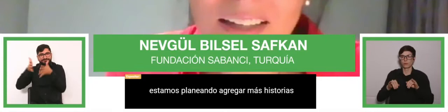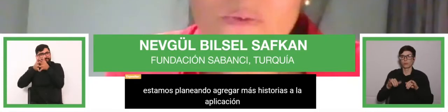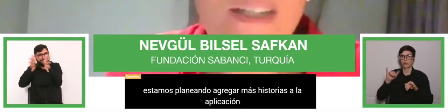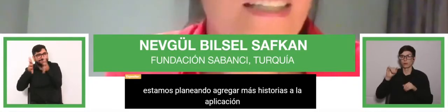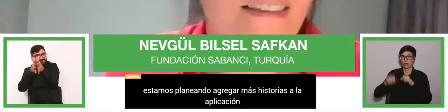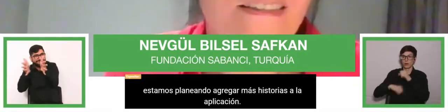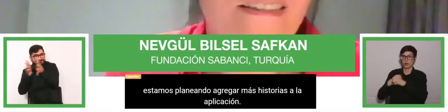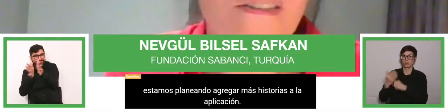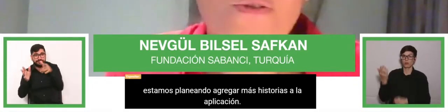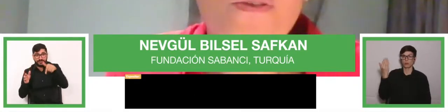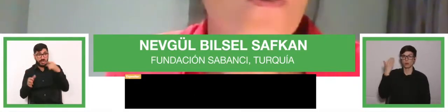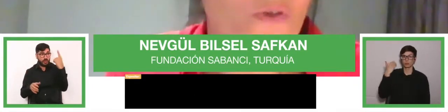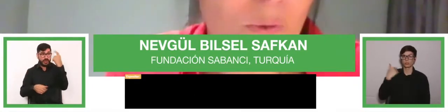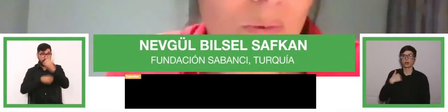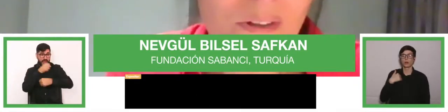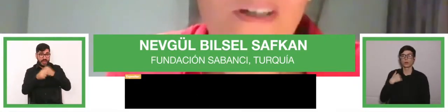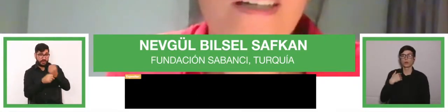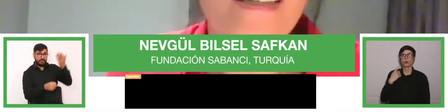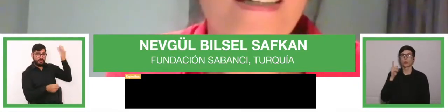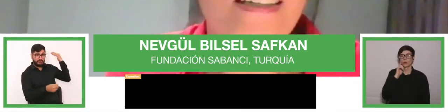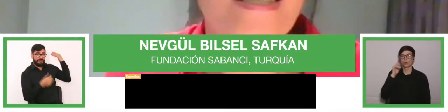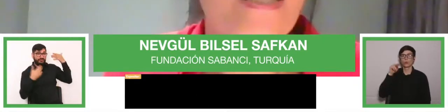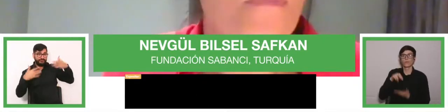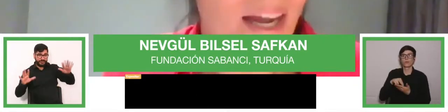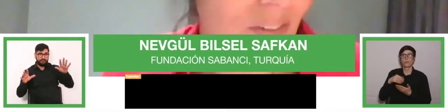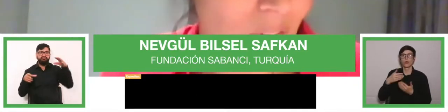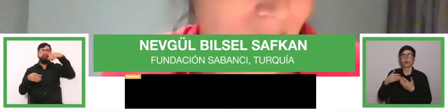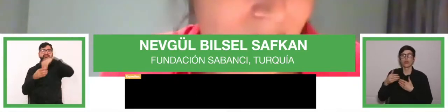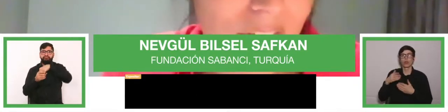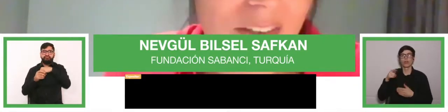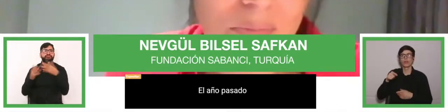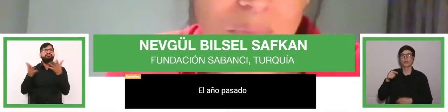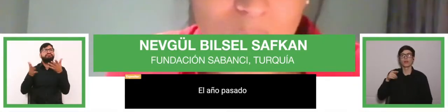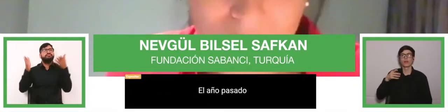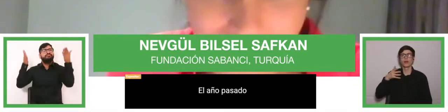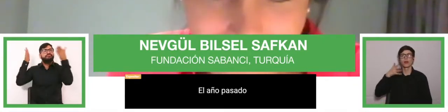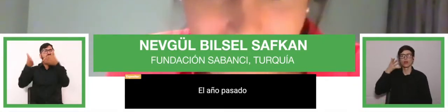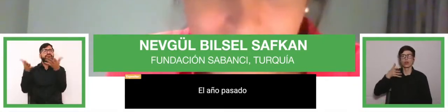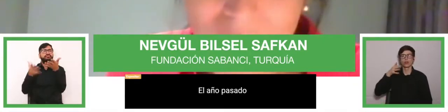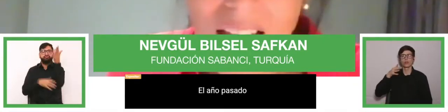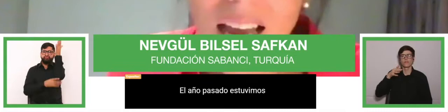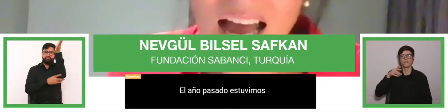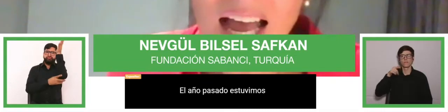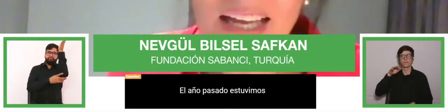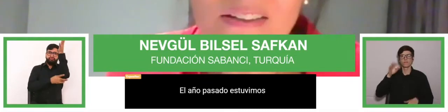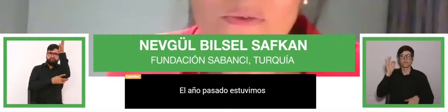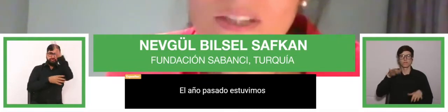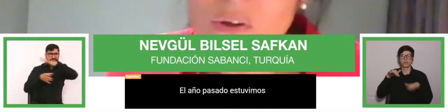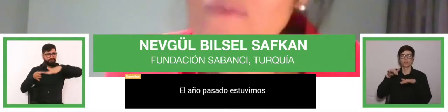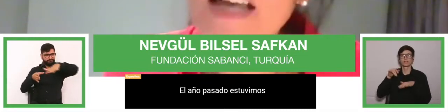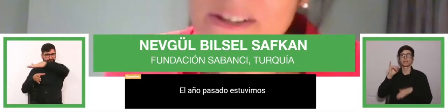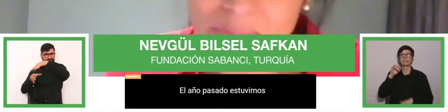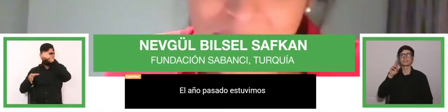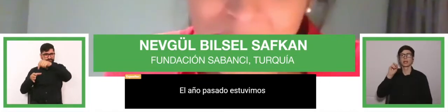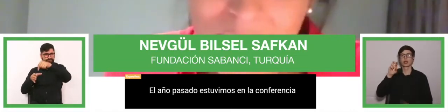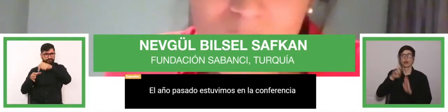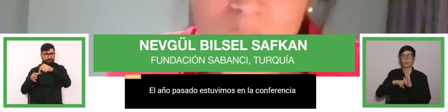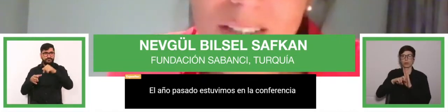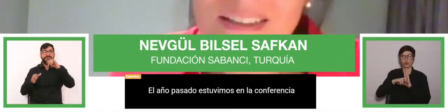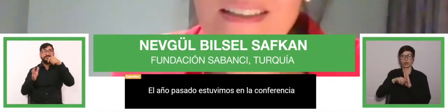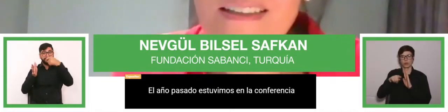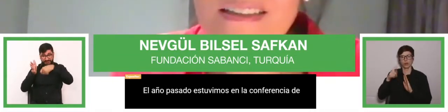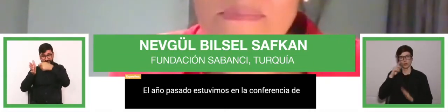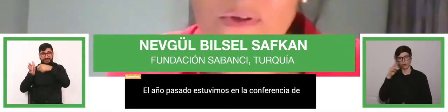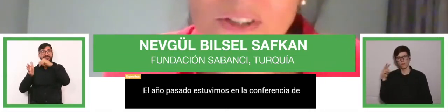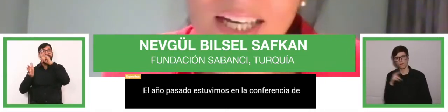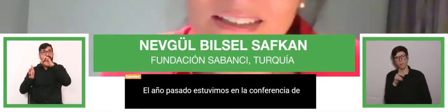conference and we listened to the new impact transfer project. And one of them